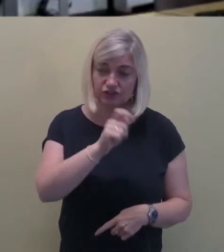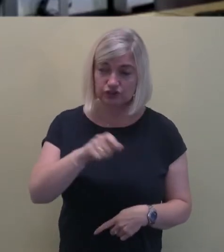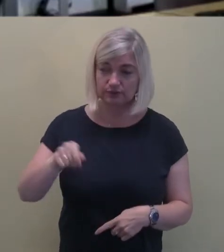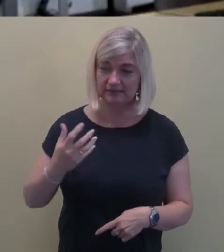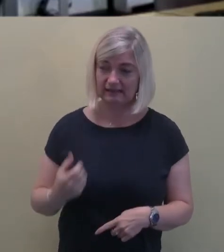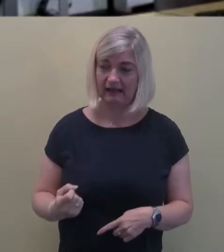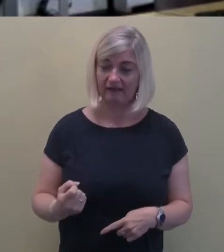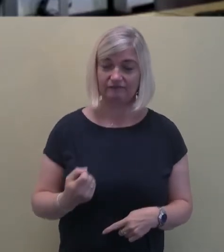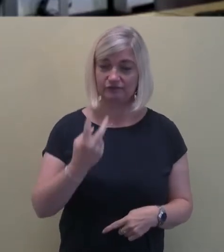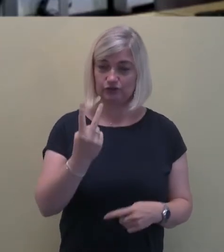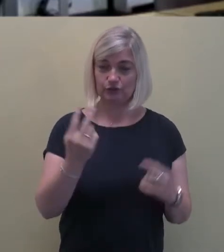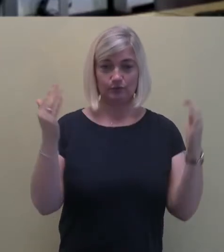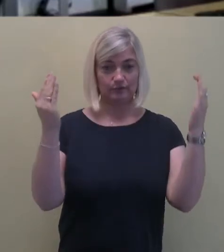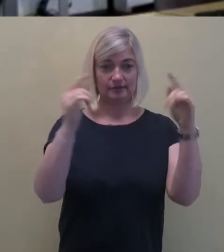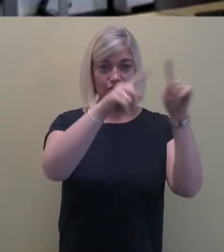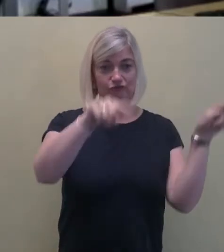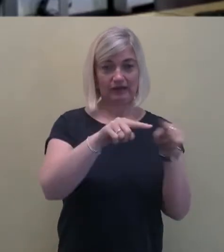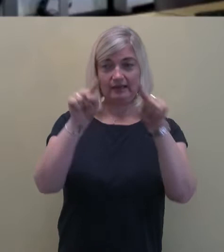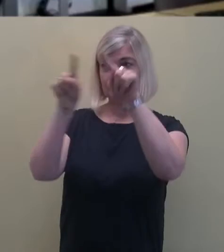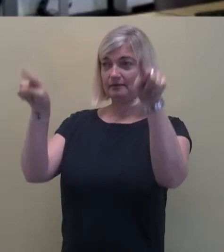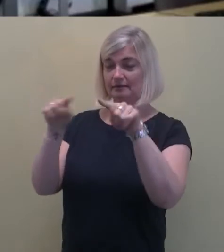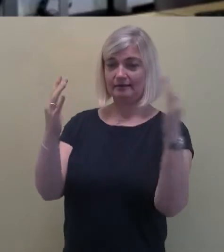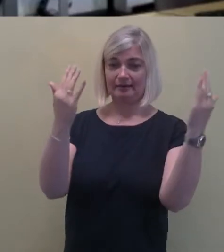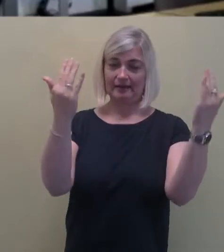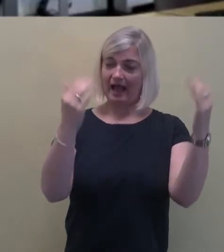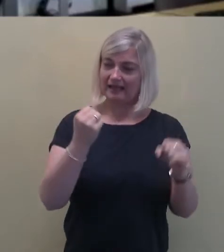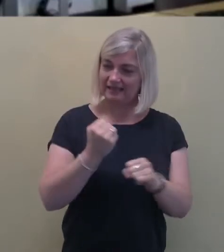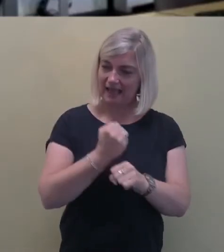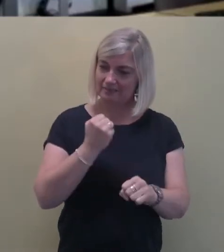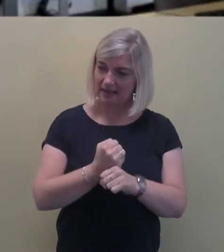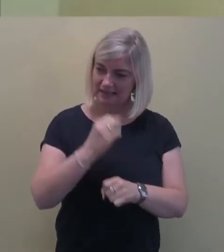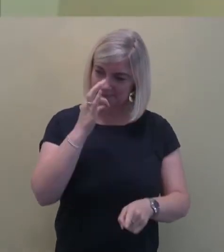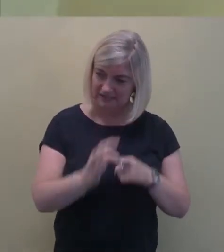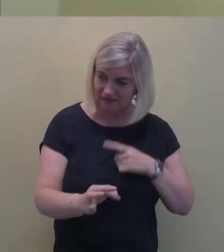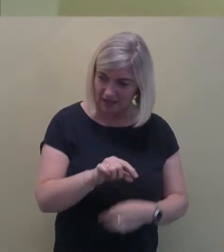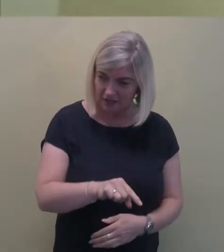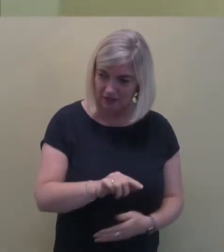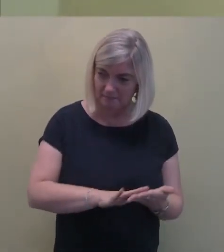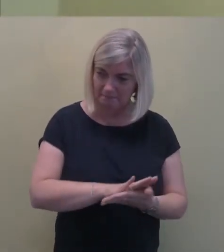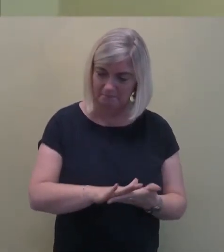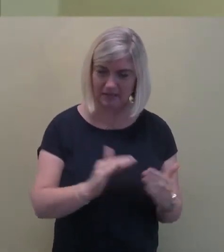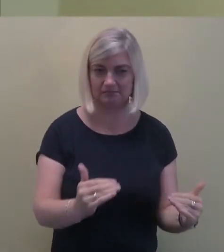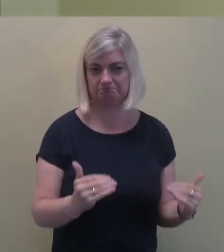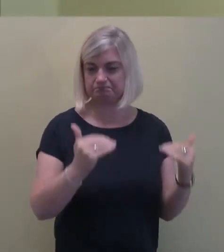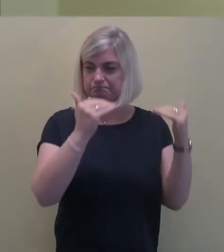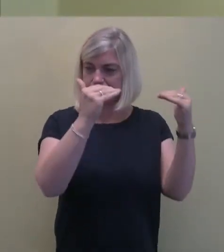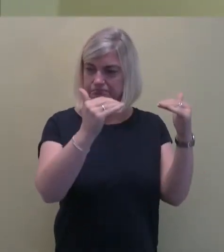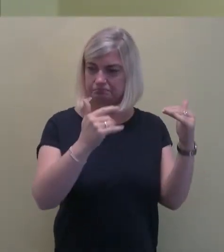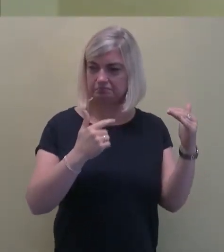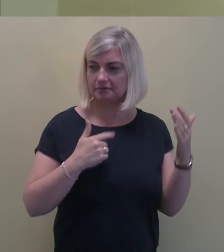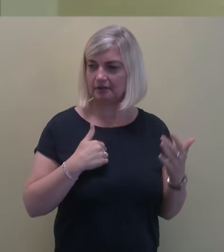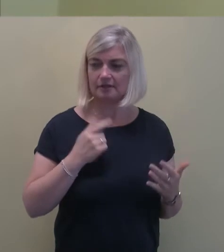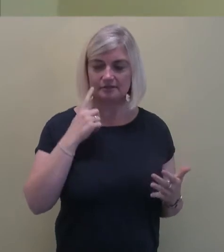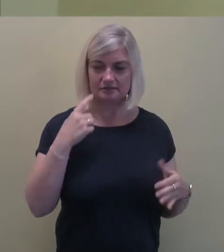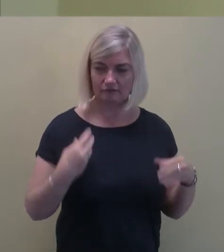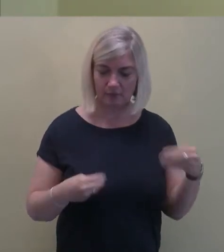Neil, would students need to buy any equipment for the courses? No, not really. All of the software, because